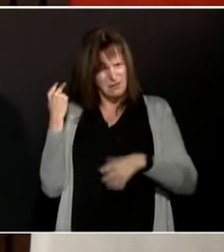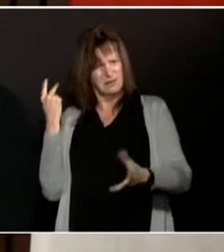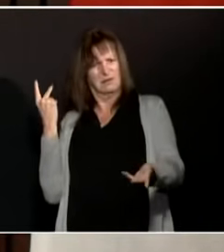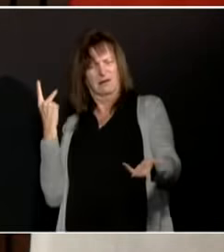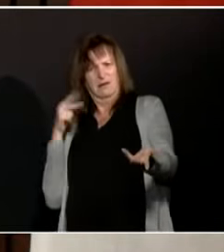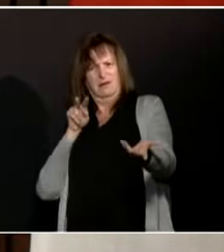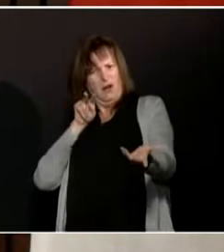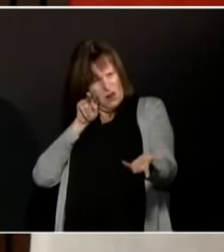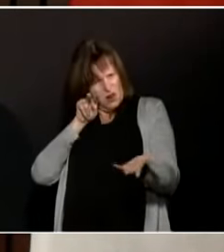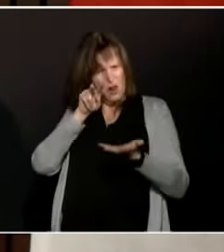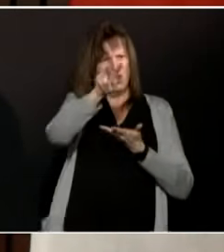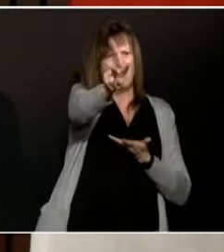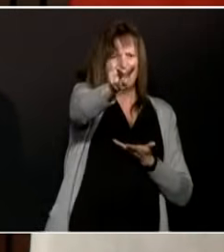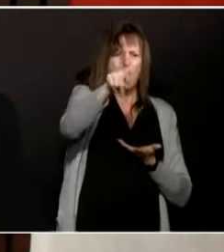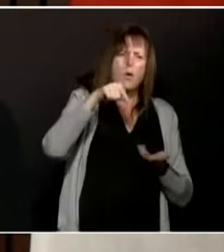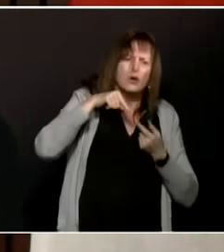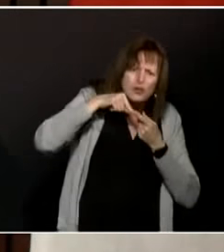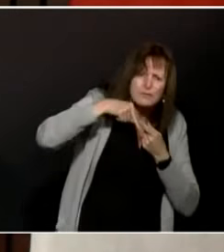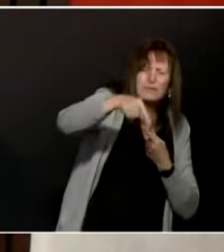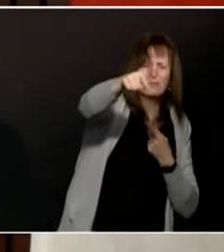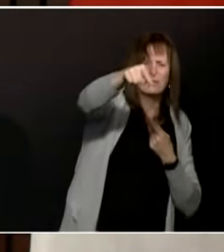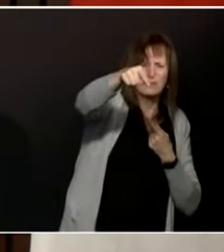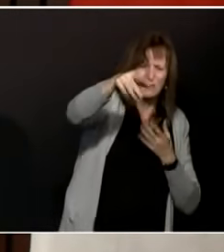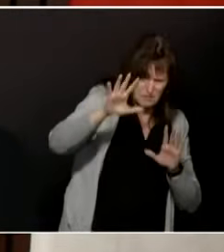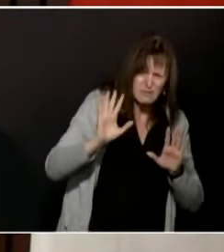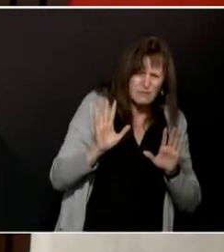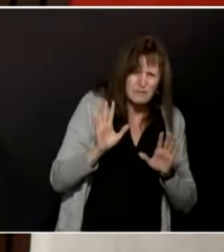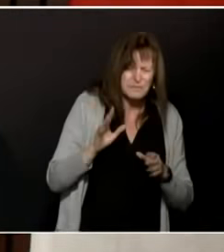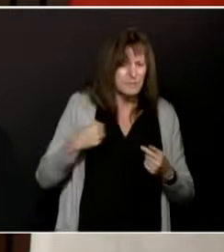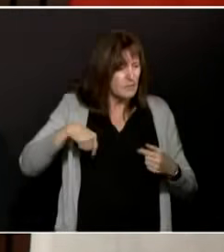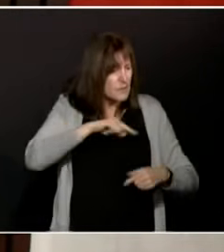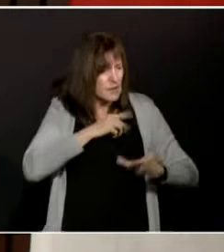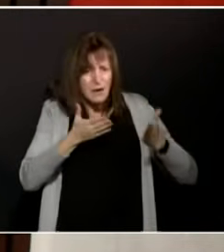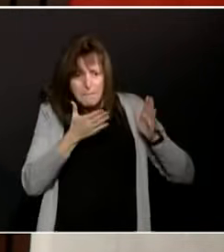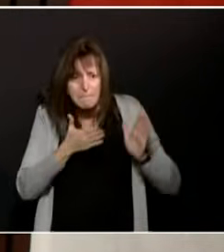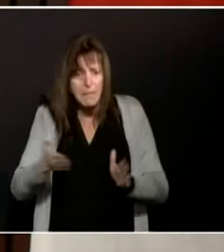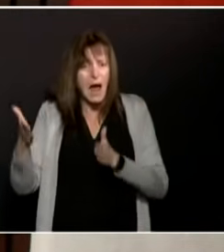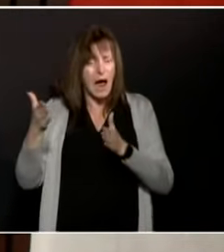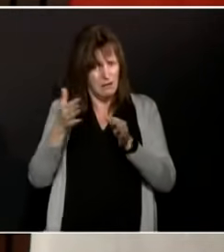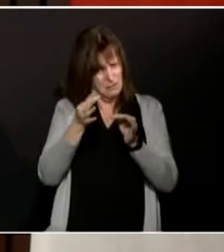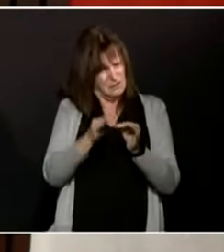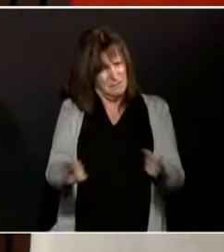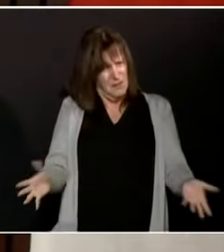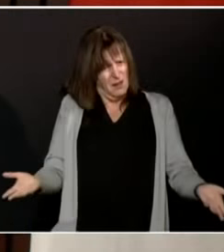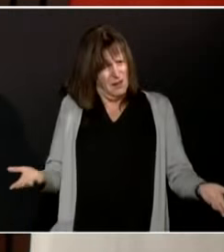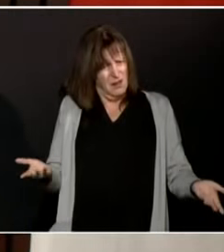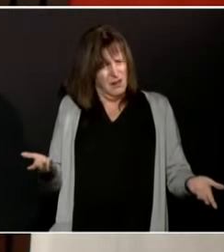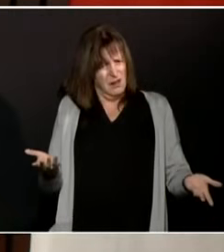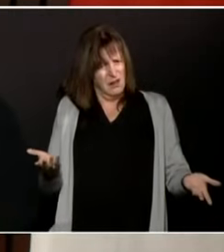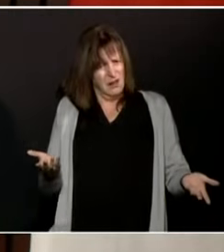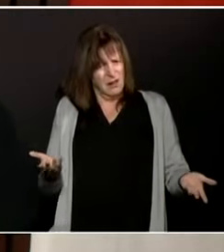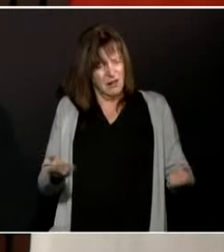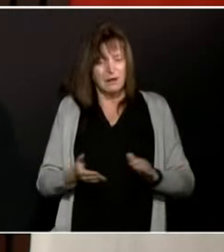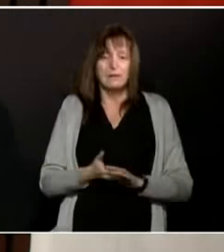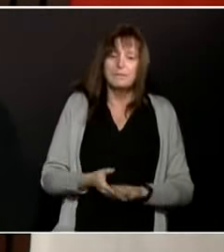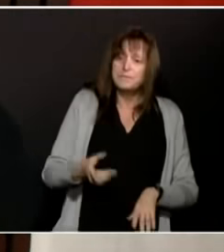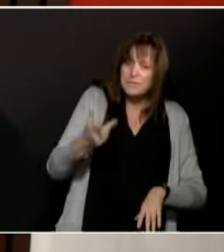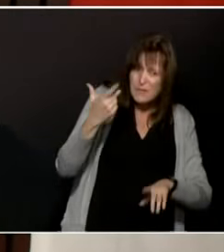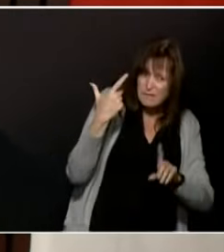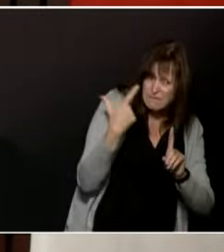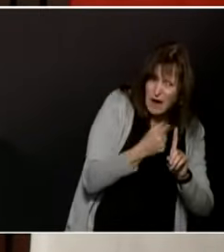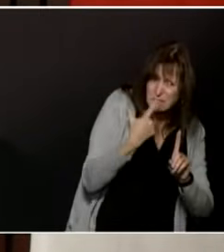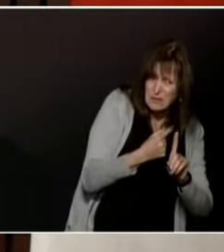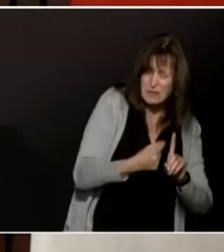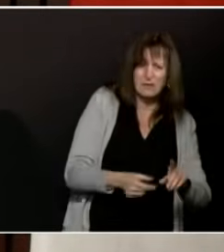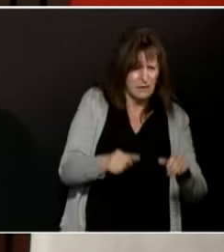the going forward playbook is very simple. Here's our collective playbook. We need to keep the vaccine rollout laser focused